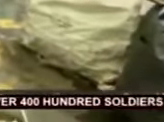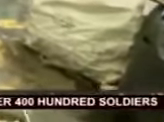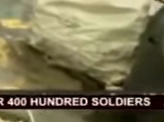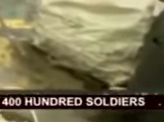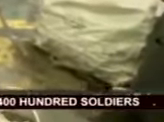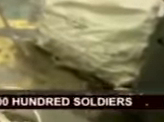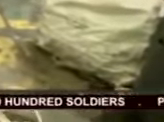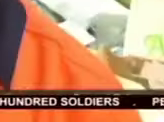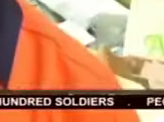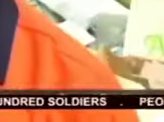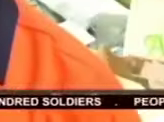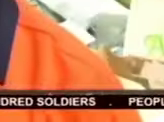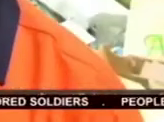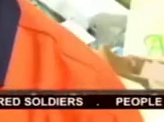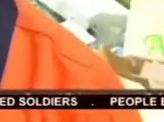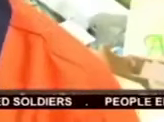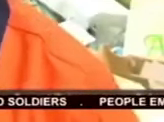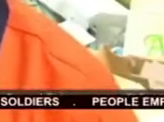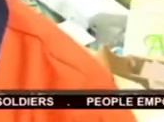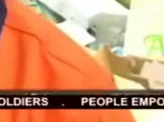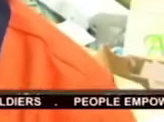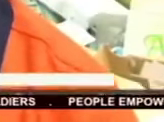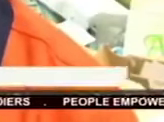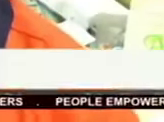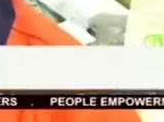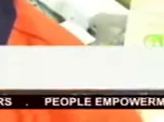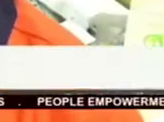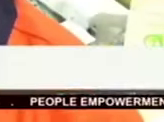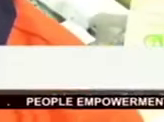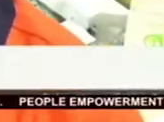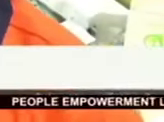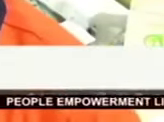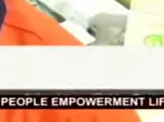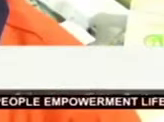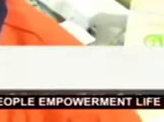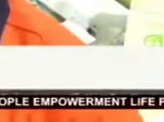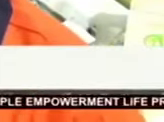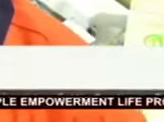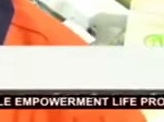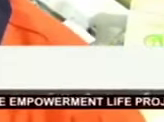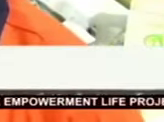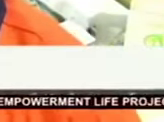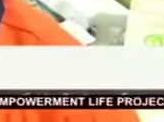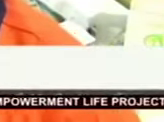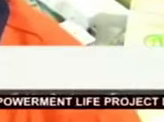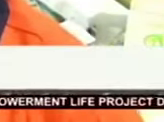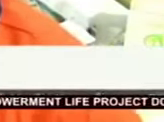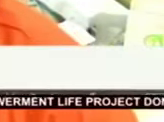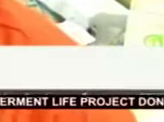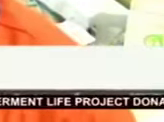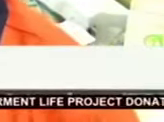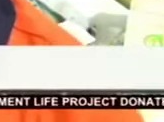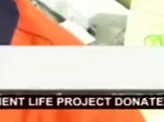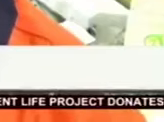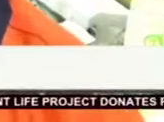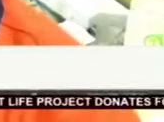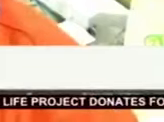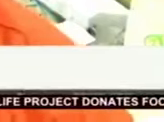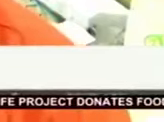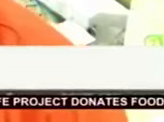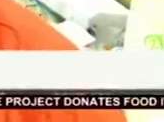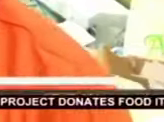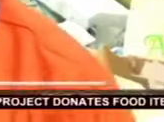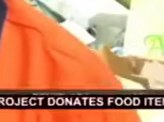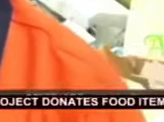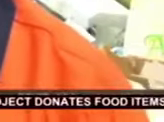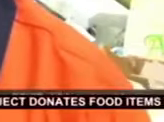be South Africa je la nyim busol wala nailon ike 50 dedale pour mol se munafa na minna dina